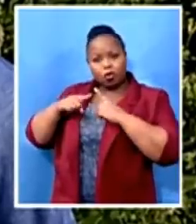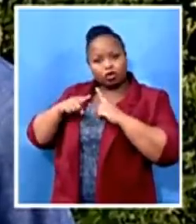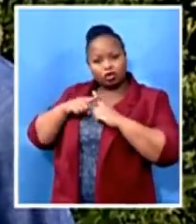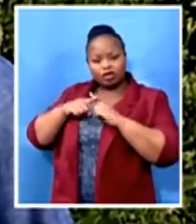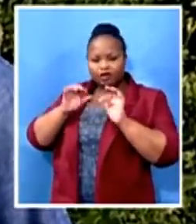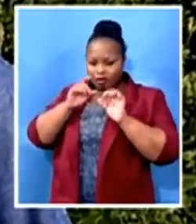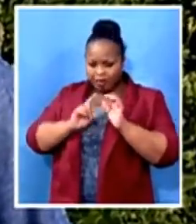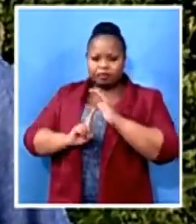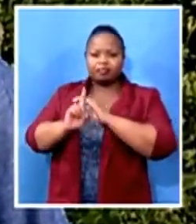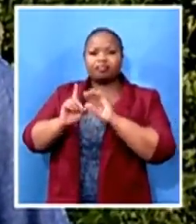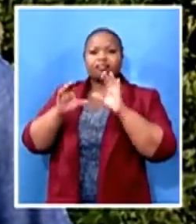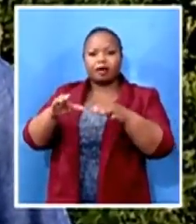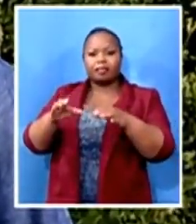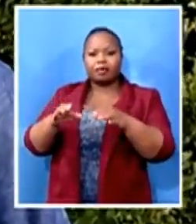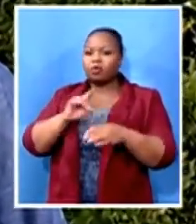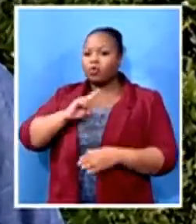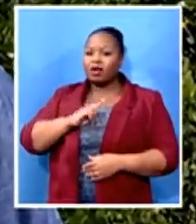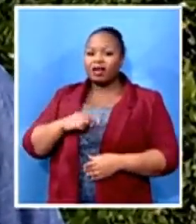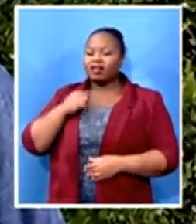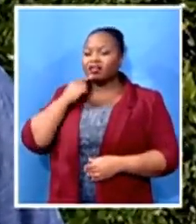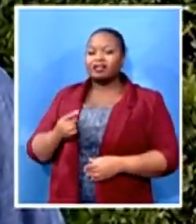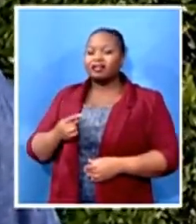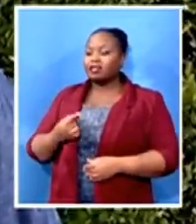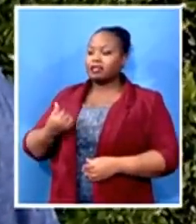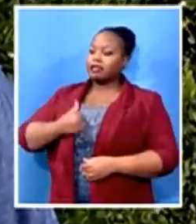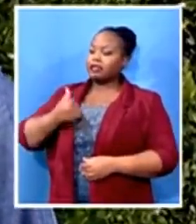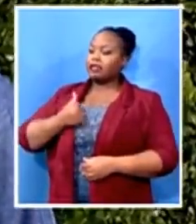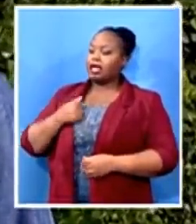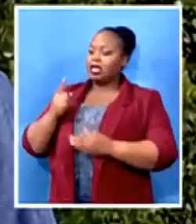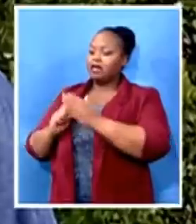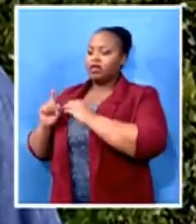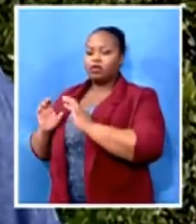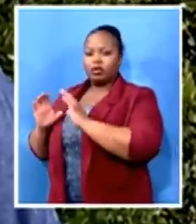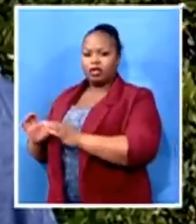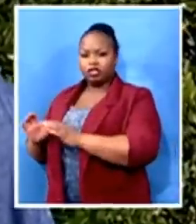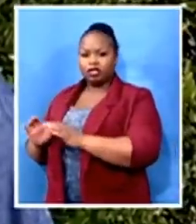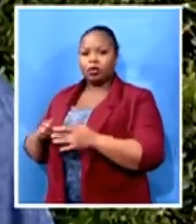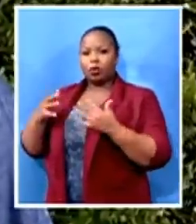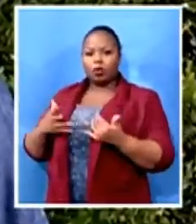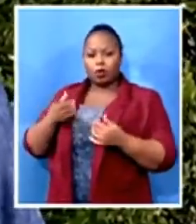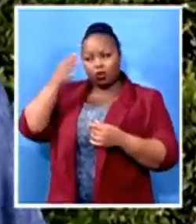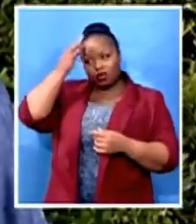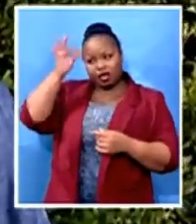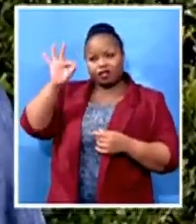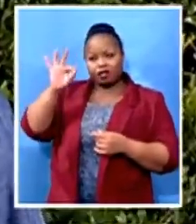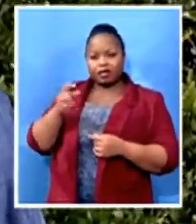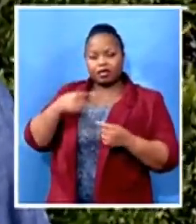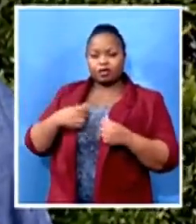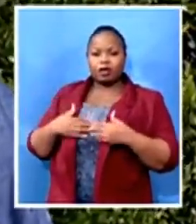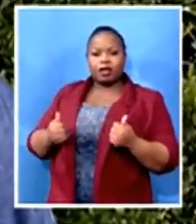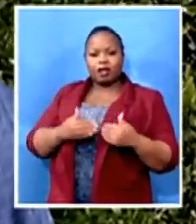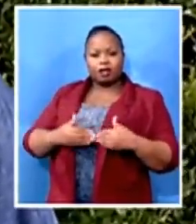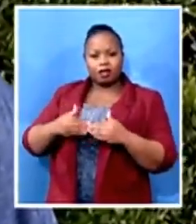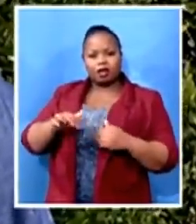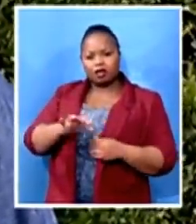self-isolation versus the actually mandatory isolation that we're doing as government in our healthcare facilities. But it's an issue that I can definitely make,